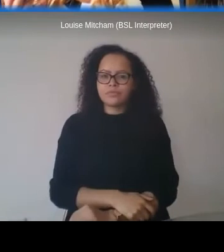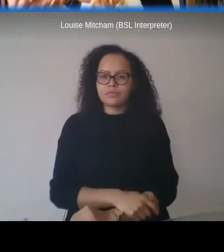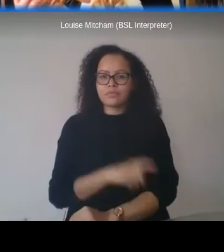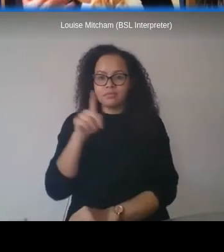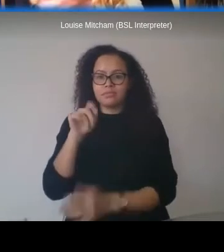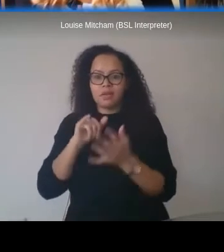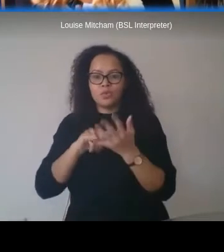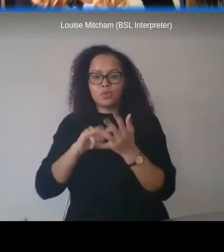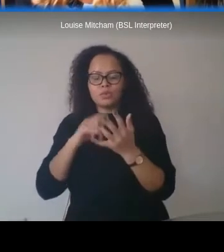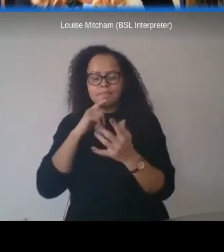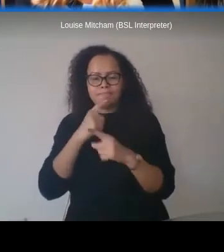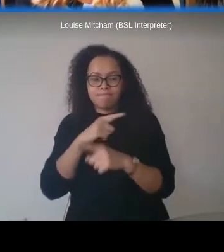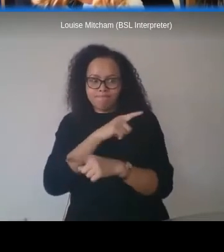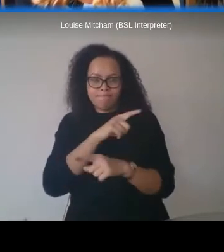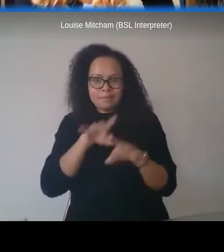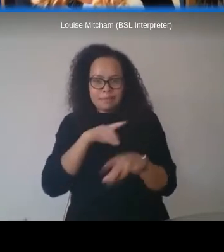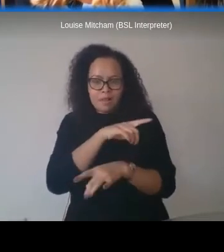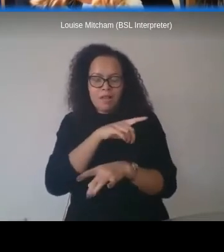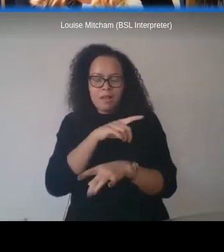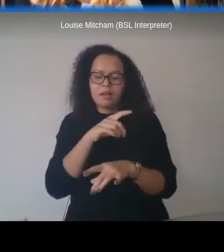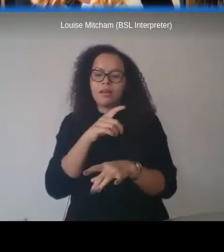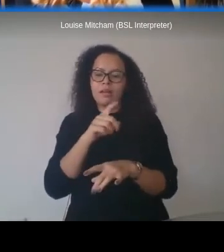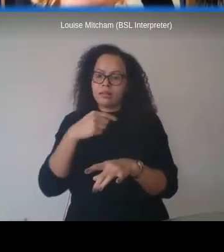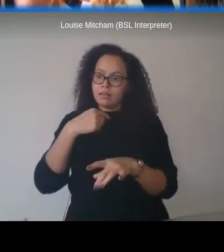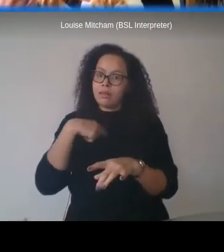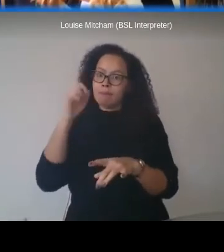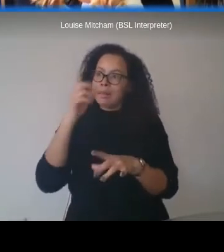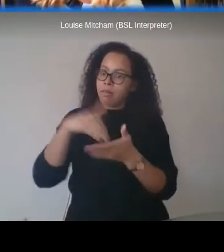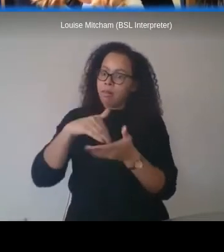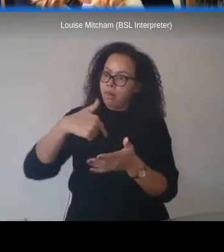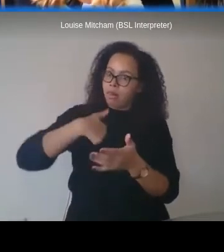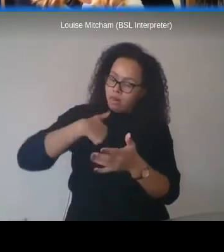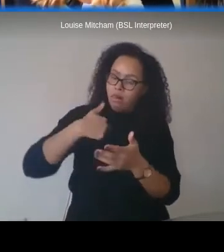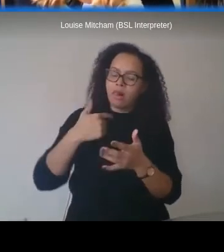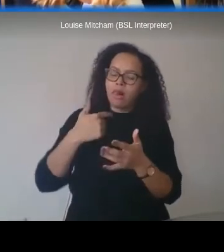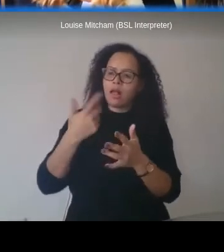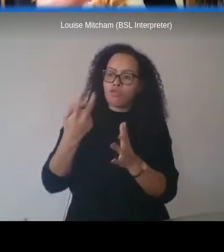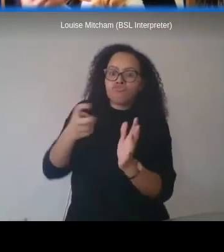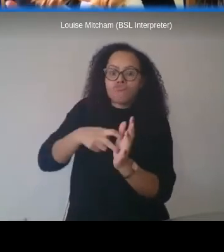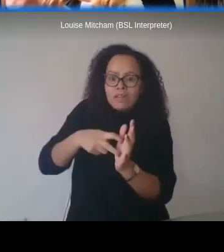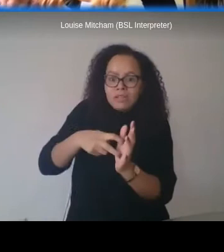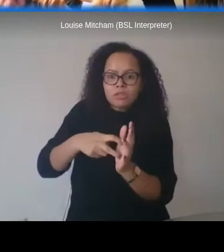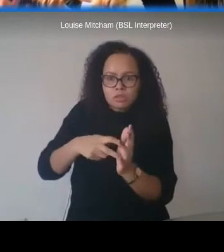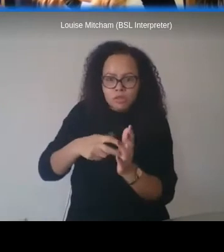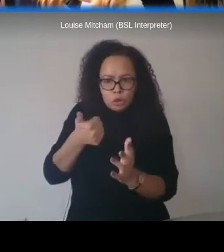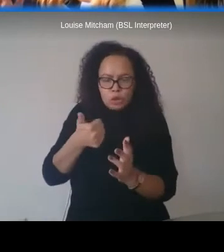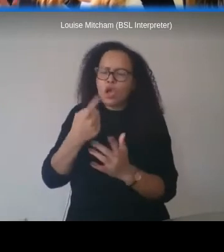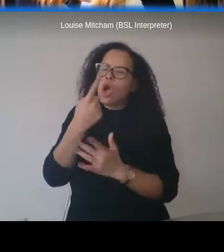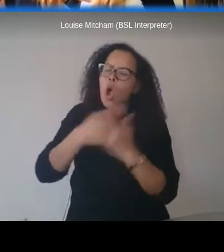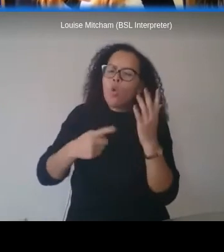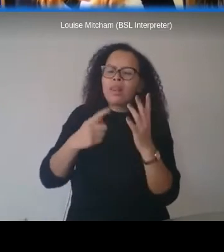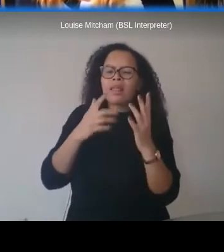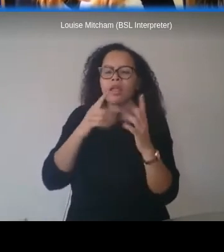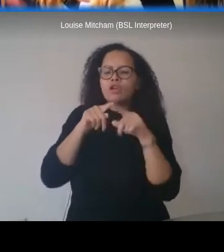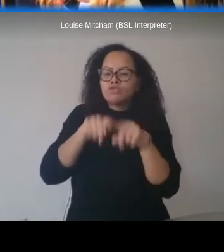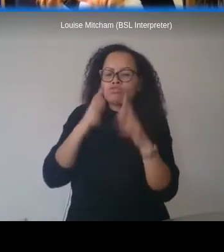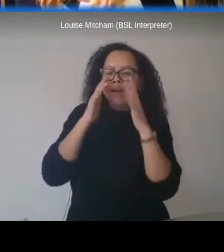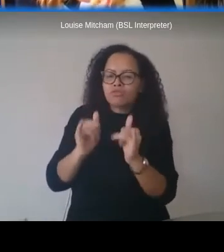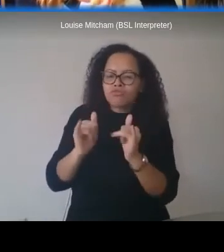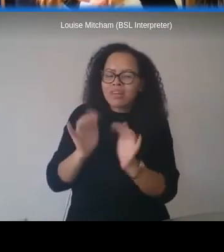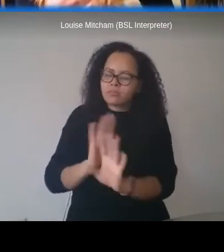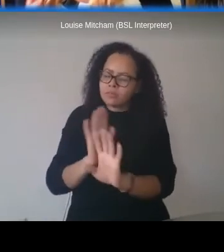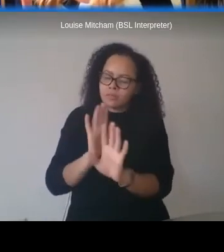are now having people register when they come into our facilities, it isn't just for track and trace purposes. We can start building big data. And